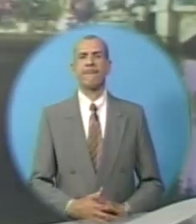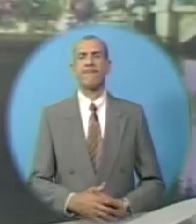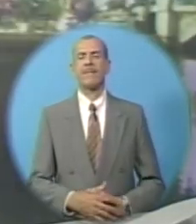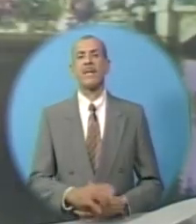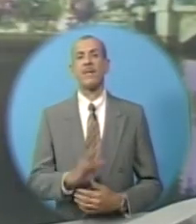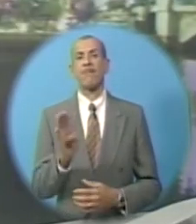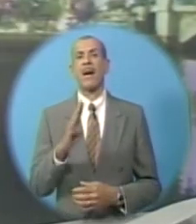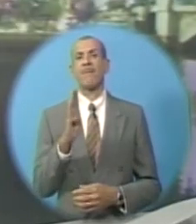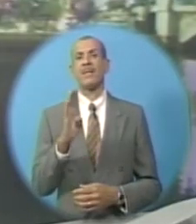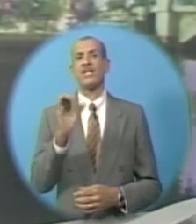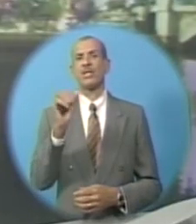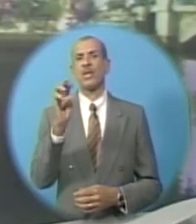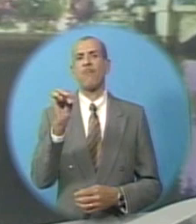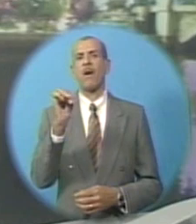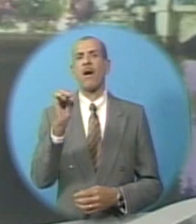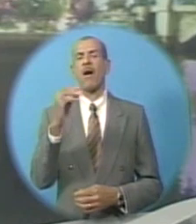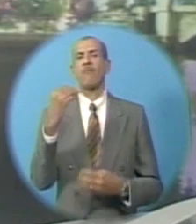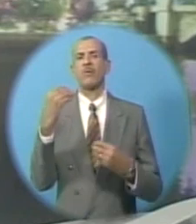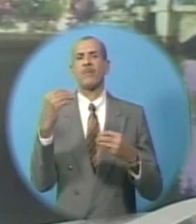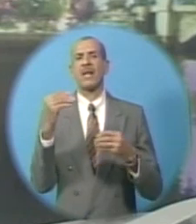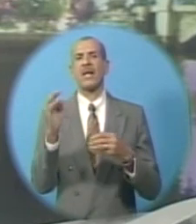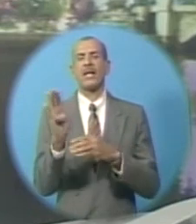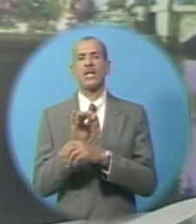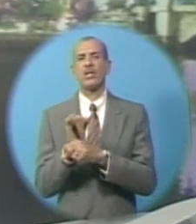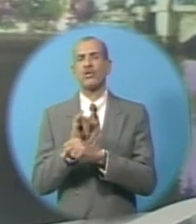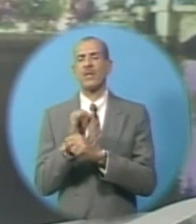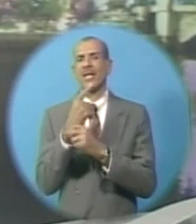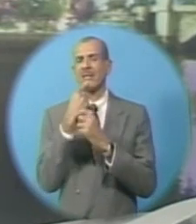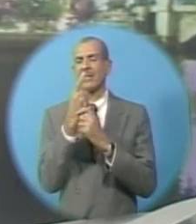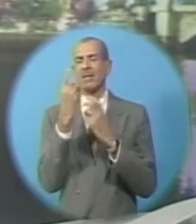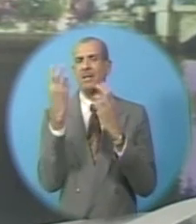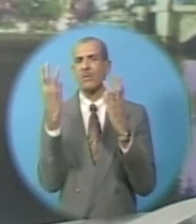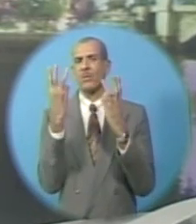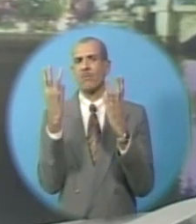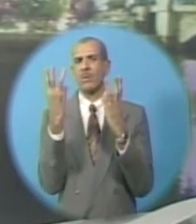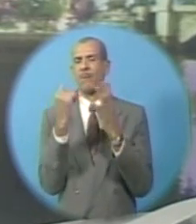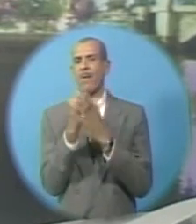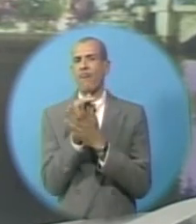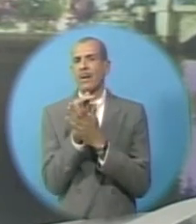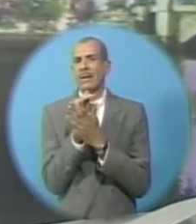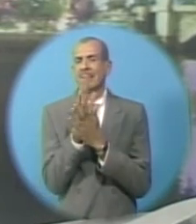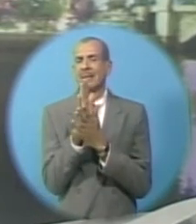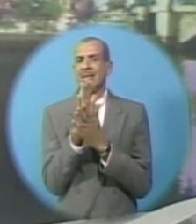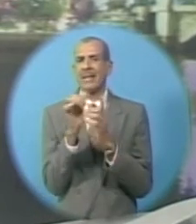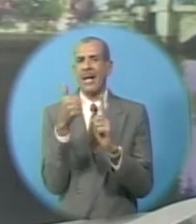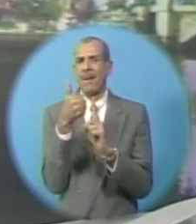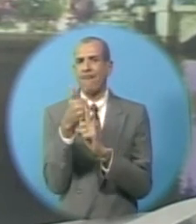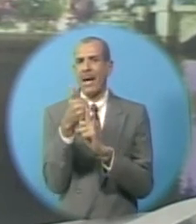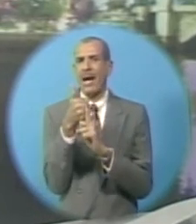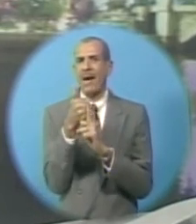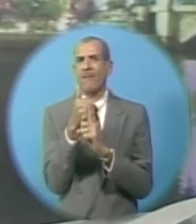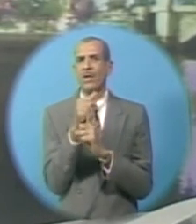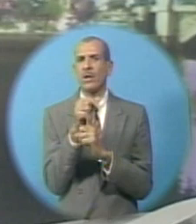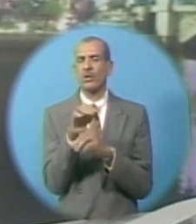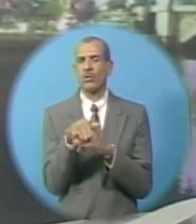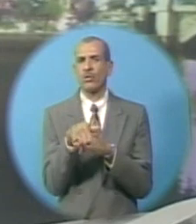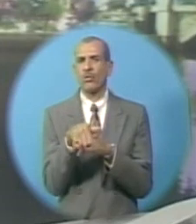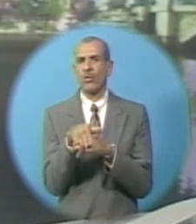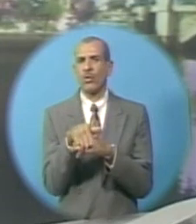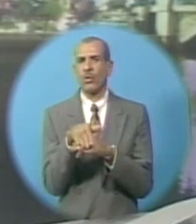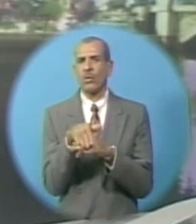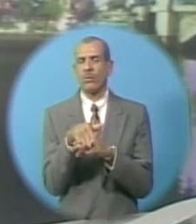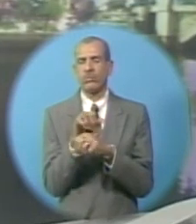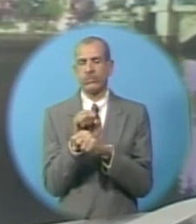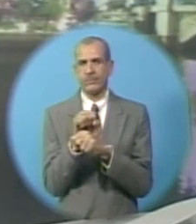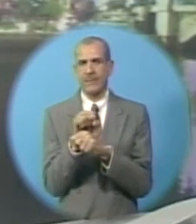The Barbados Chamber of Commerce and Industry has expressed concern about the possible impact of the current go-slow. The